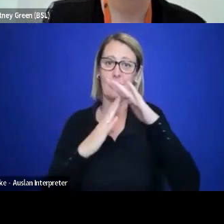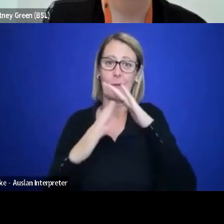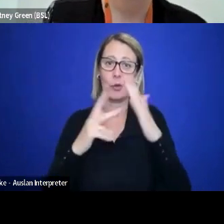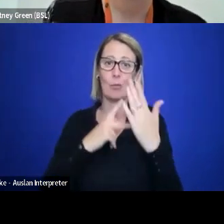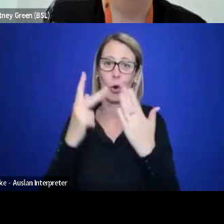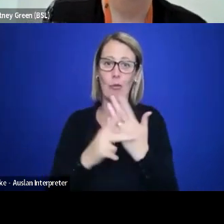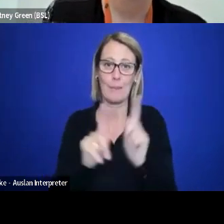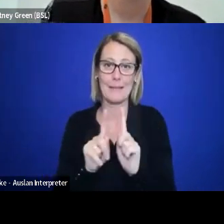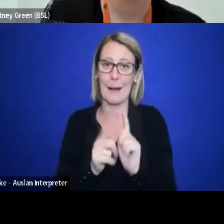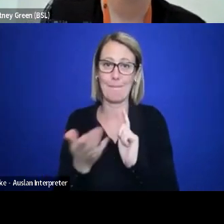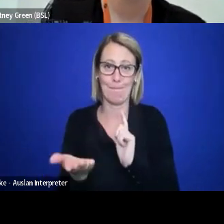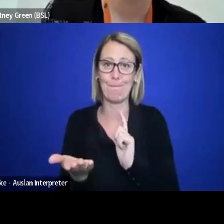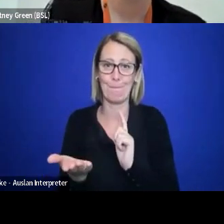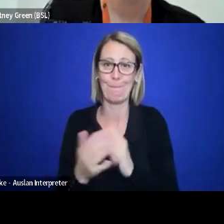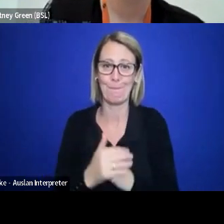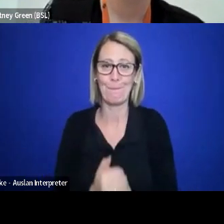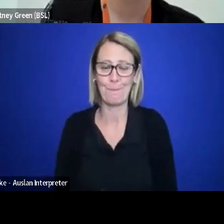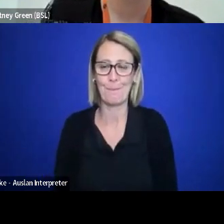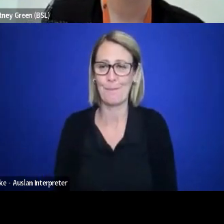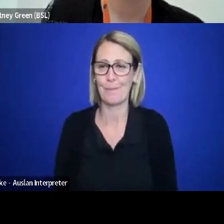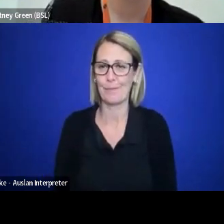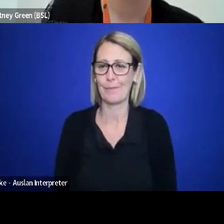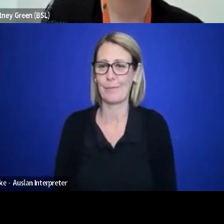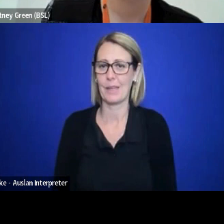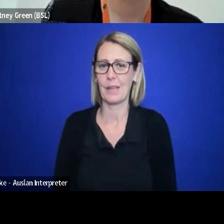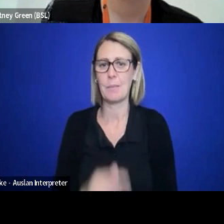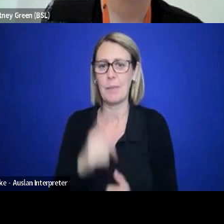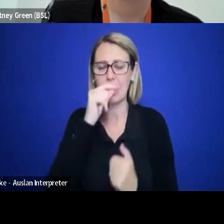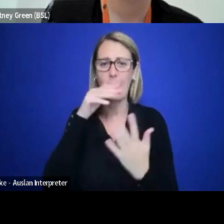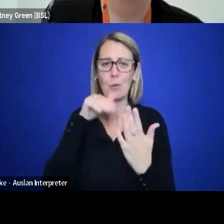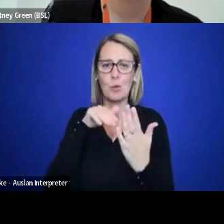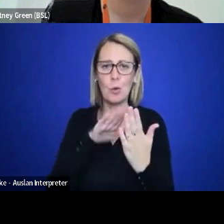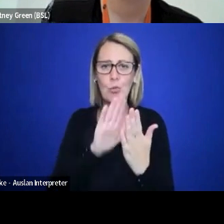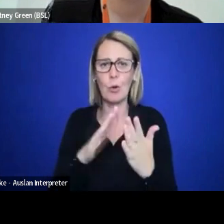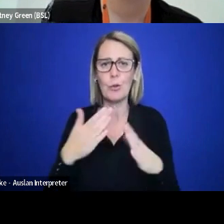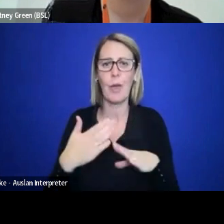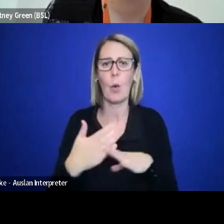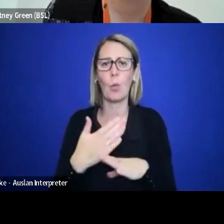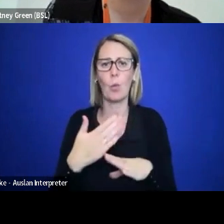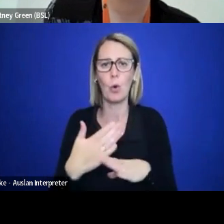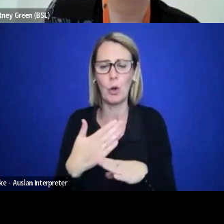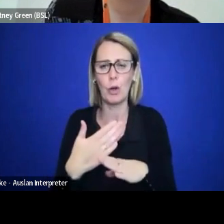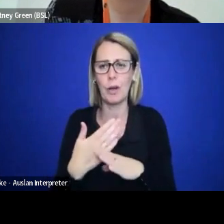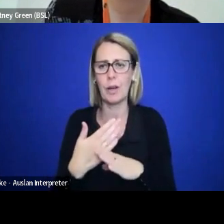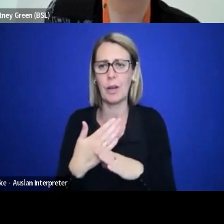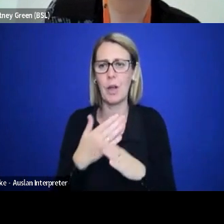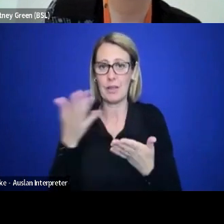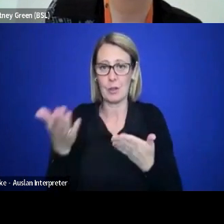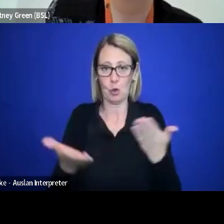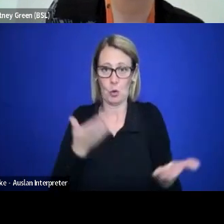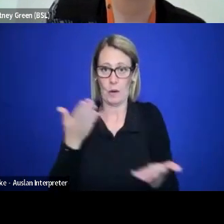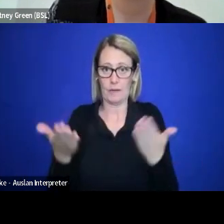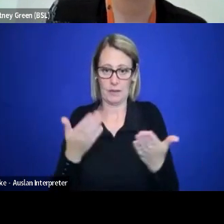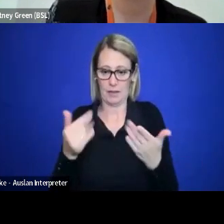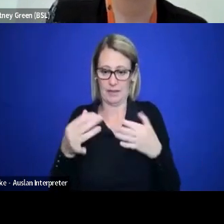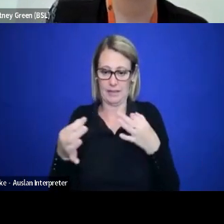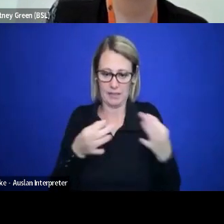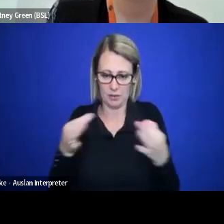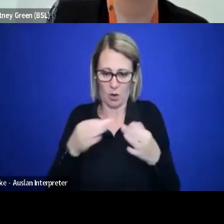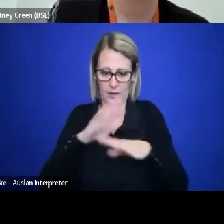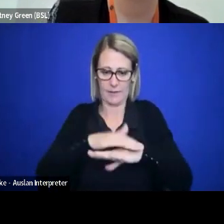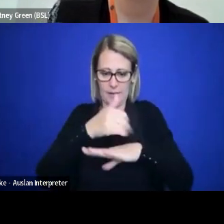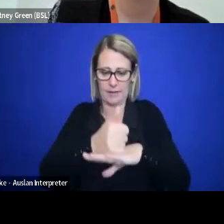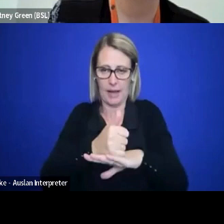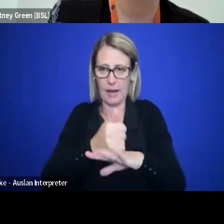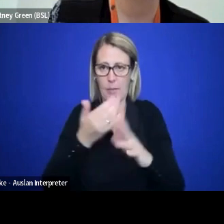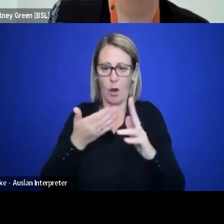with that. So being able to approach the work in a way where the services are designed and framed